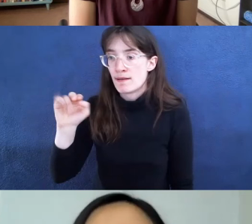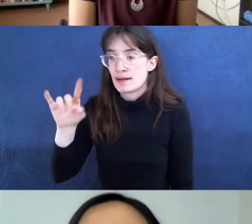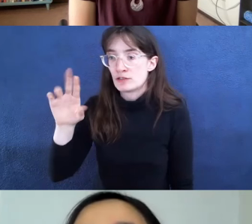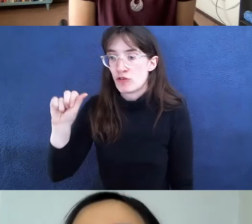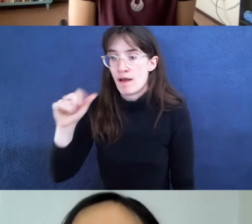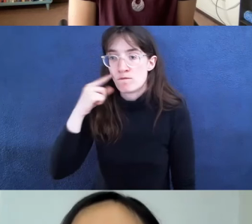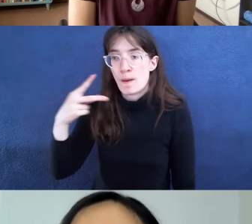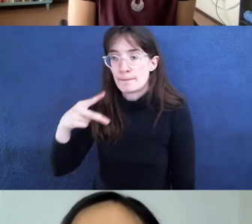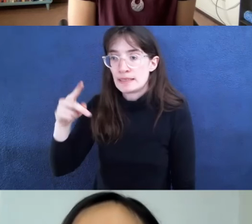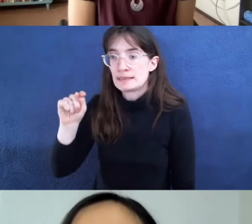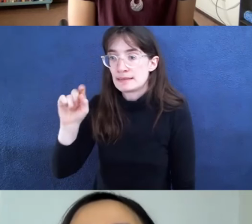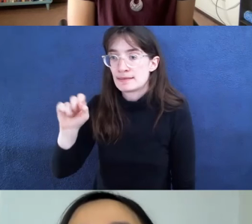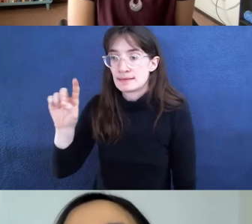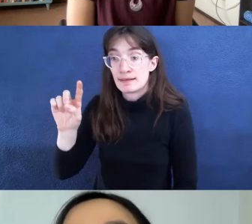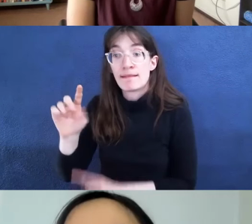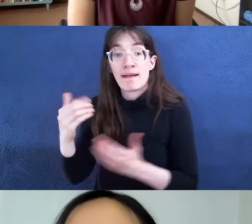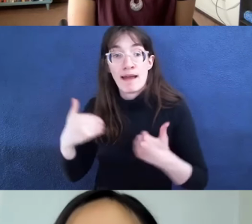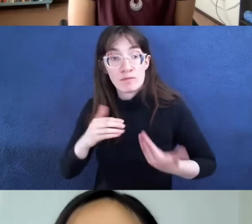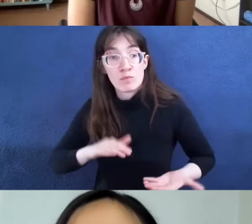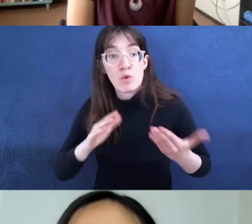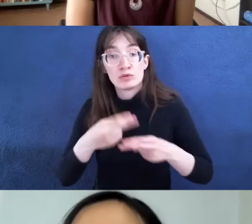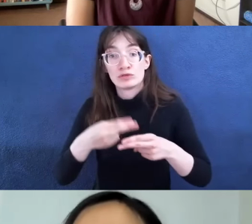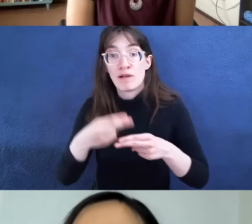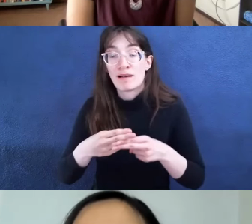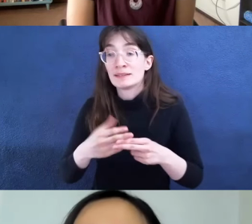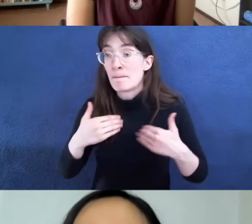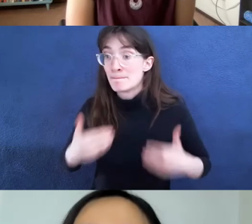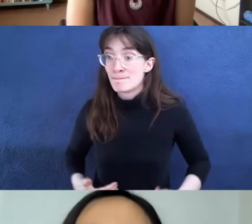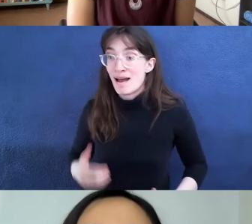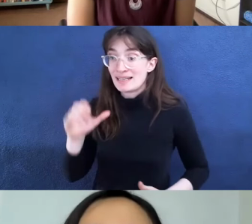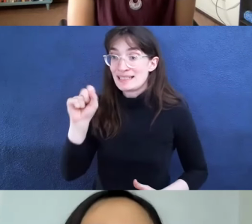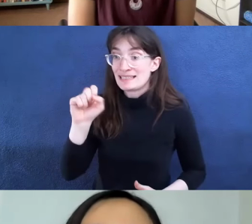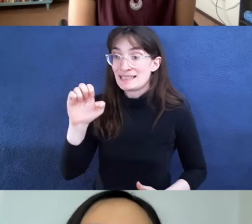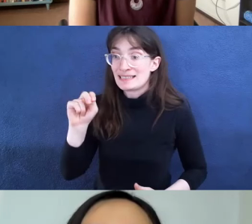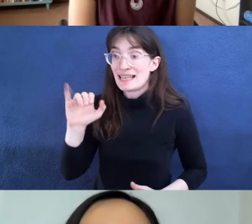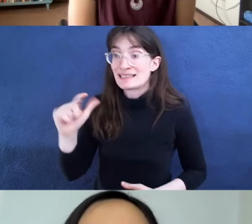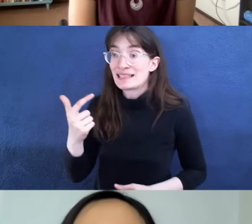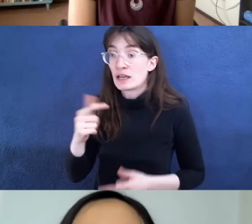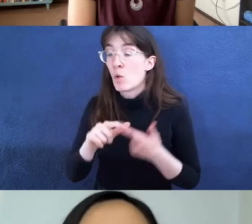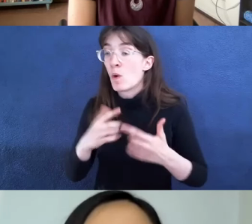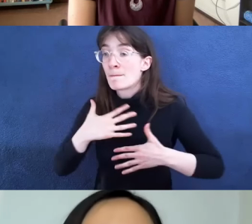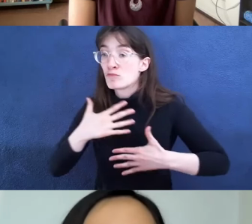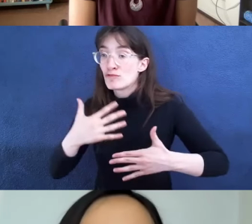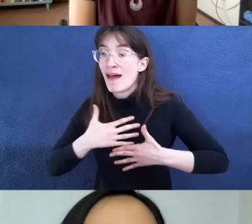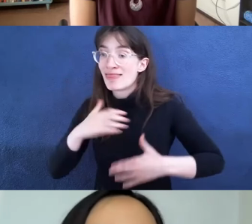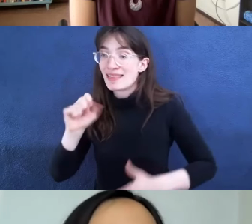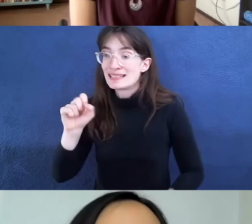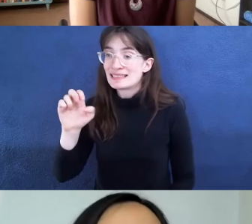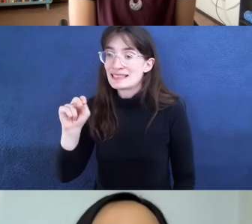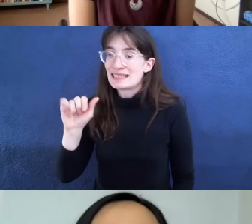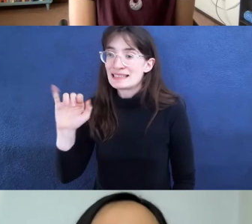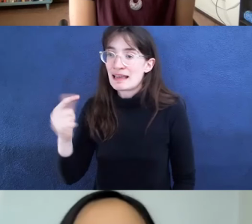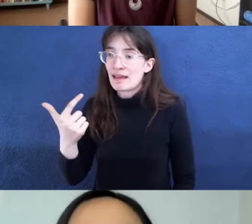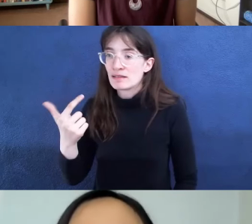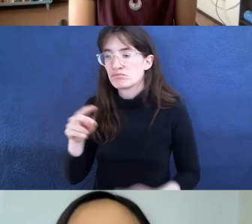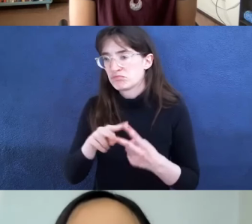there's a concept called body sensing and breath sensing, which kind of sounds like what it is. And